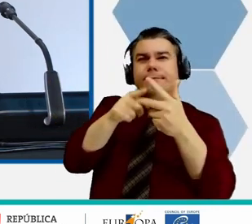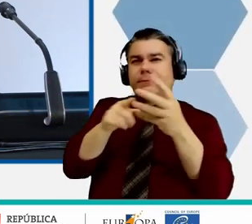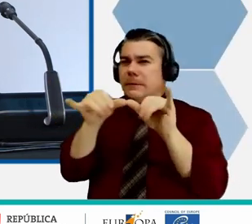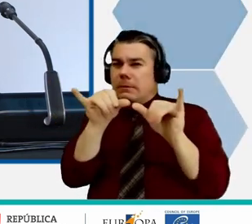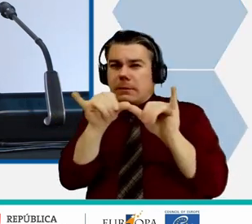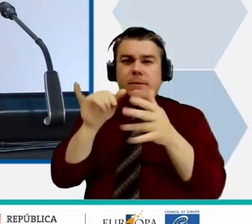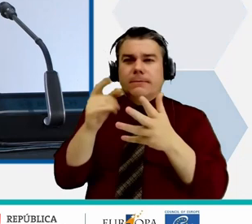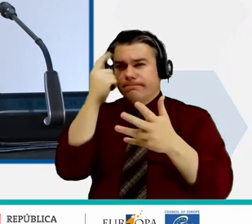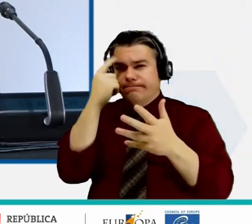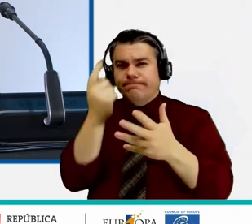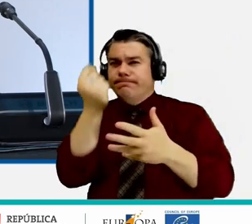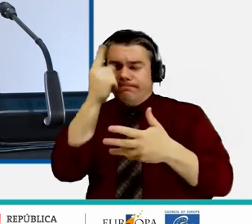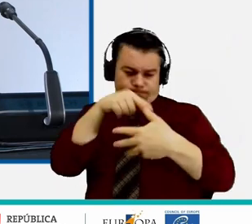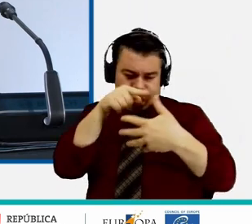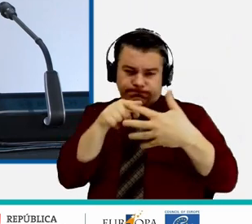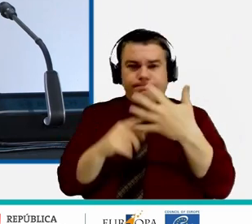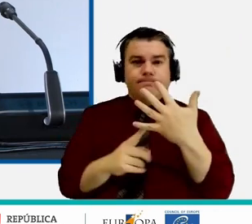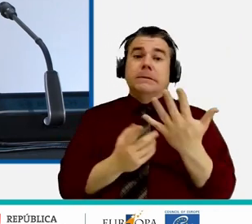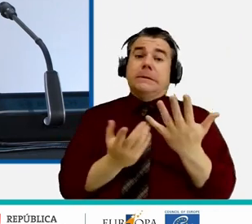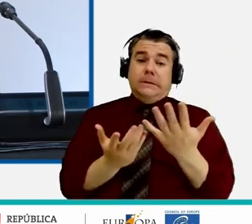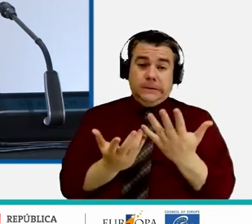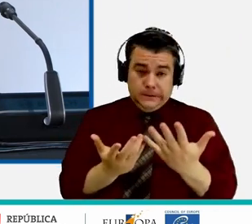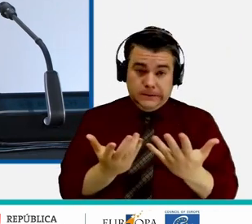capacity to decide. So